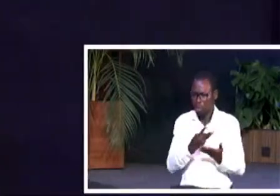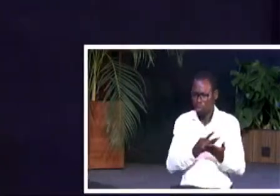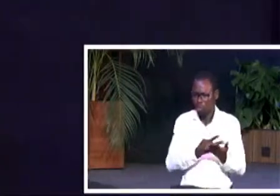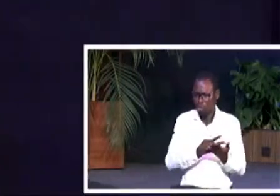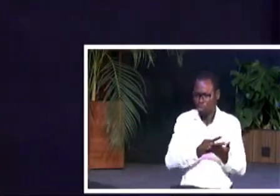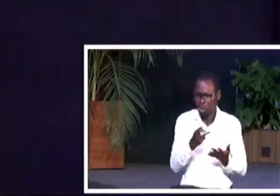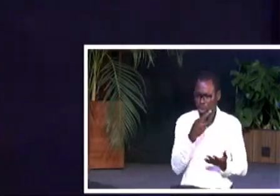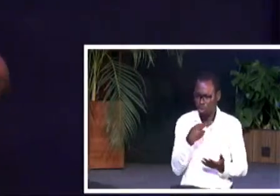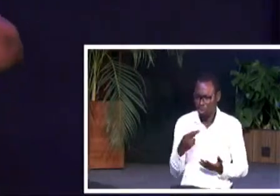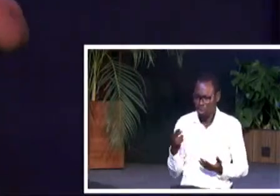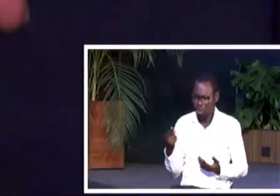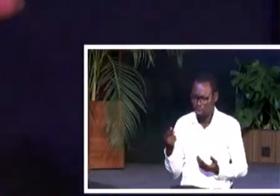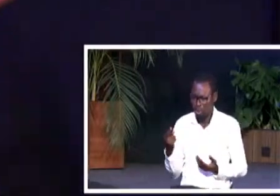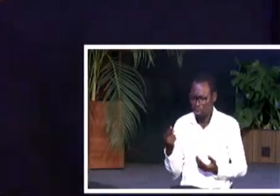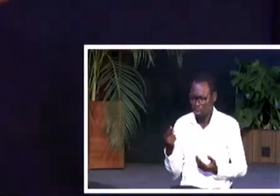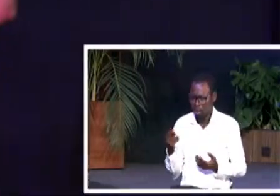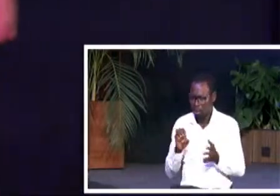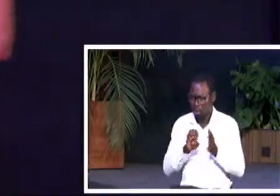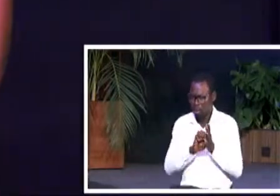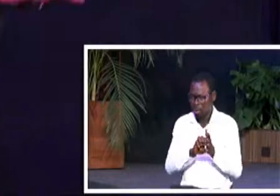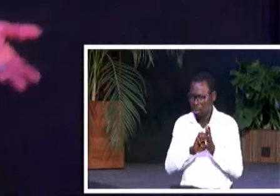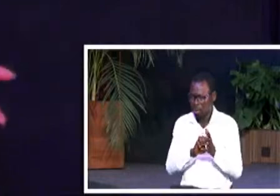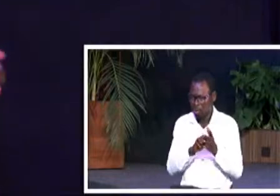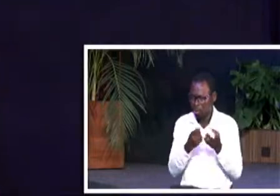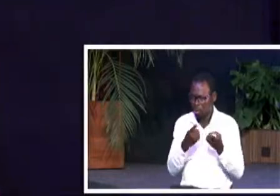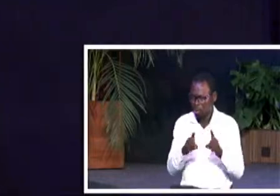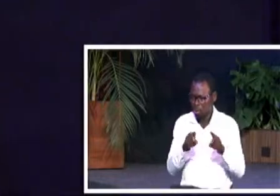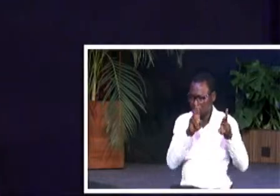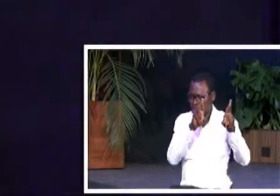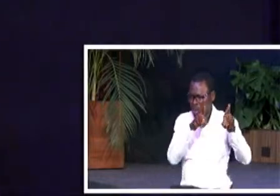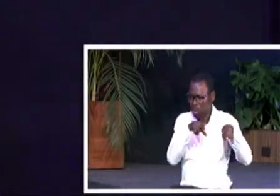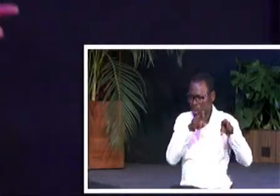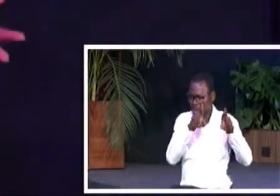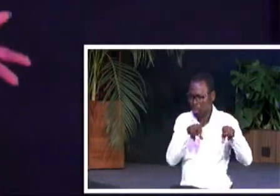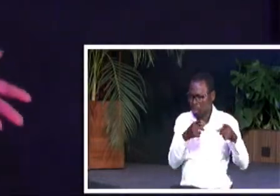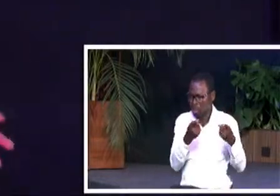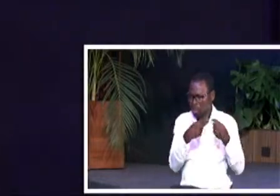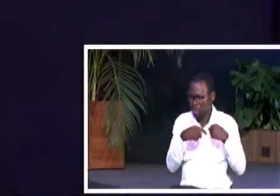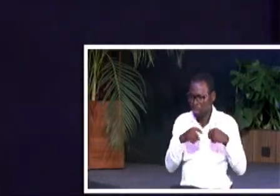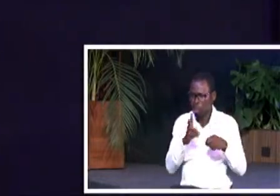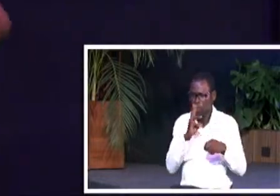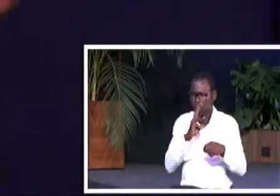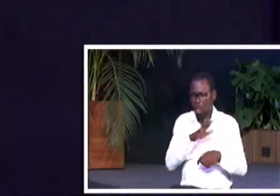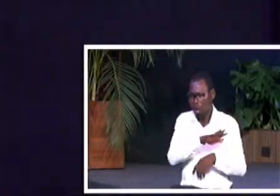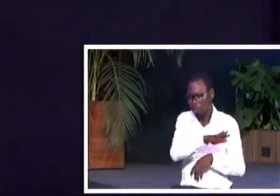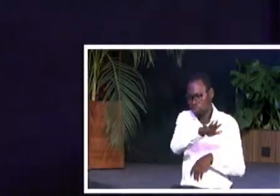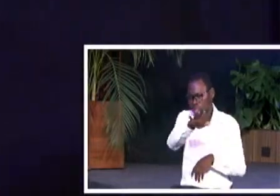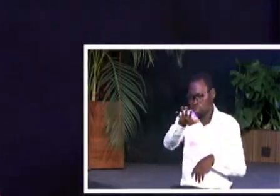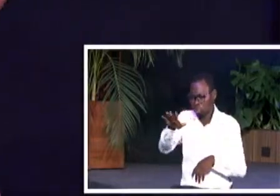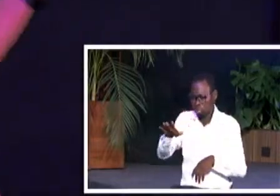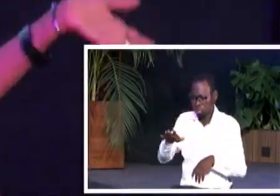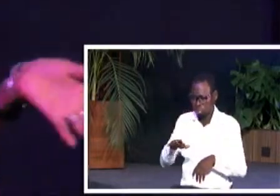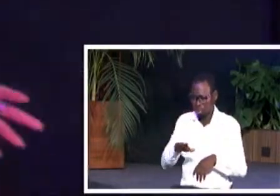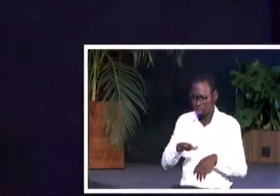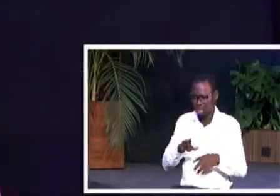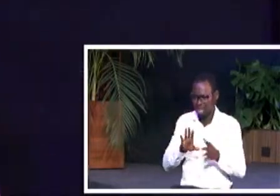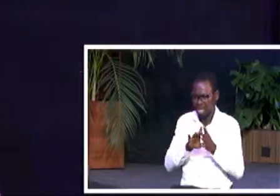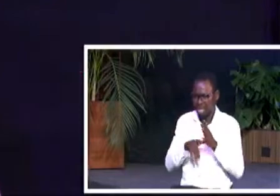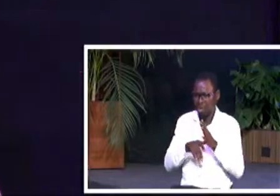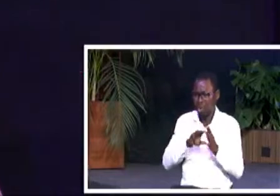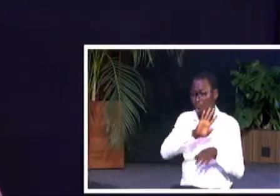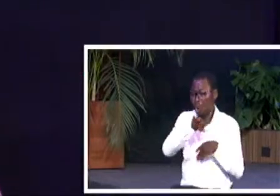for example, when the rains come, it floods. And then all the water goes back into the